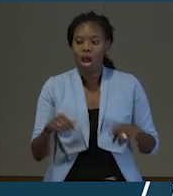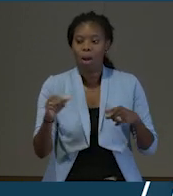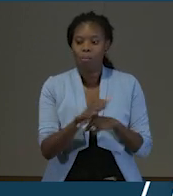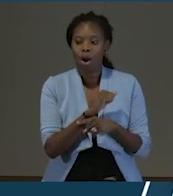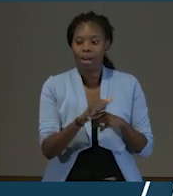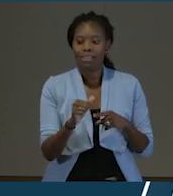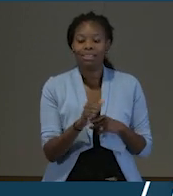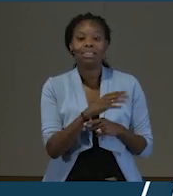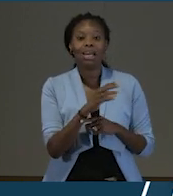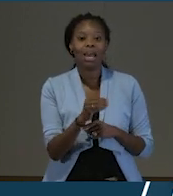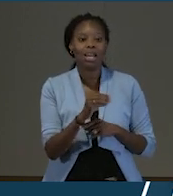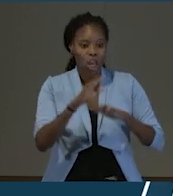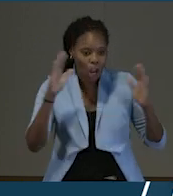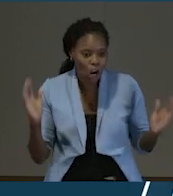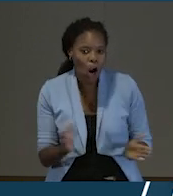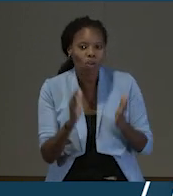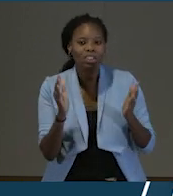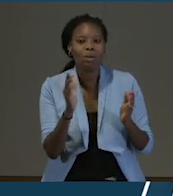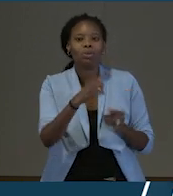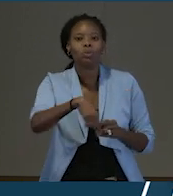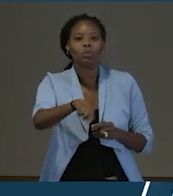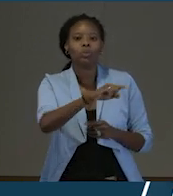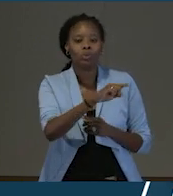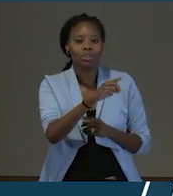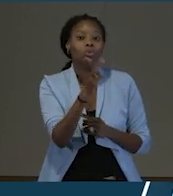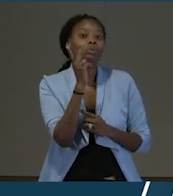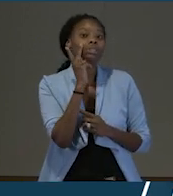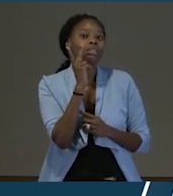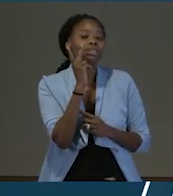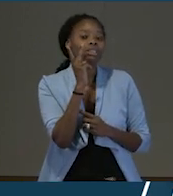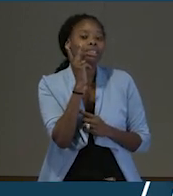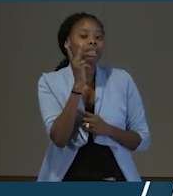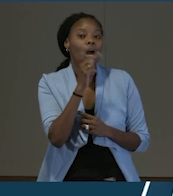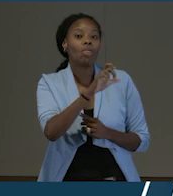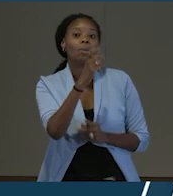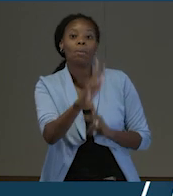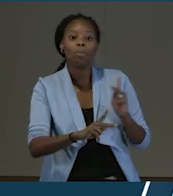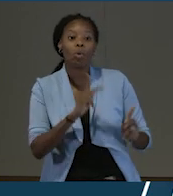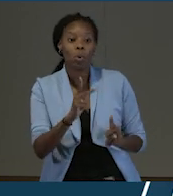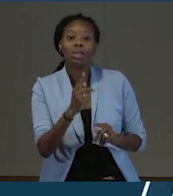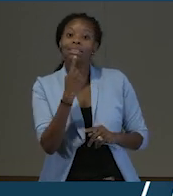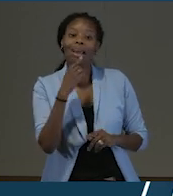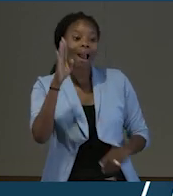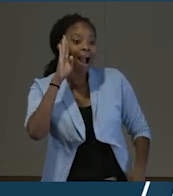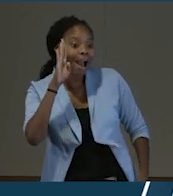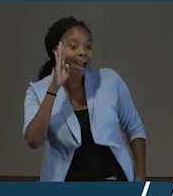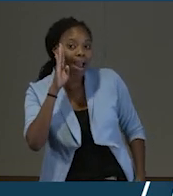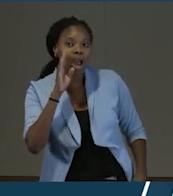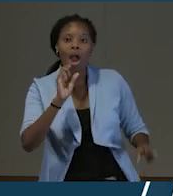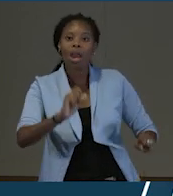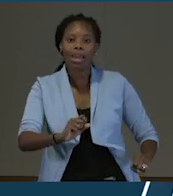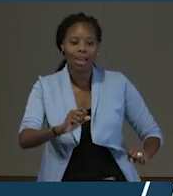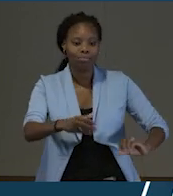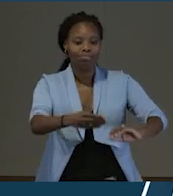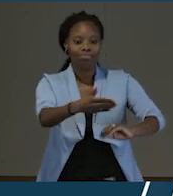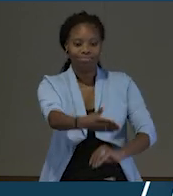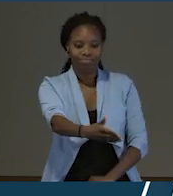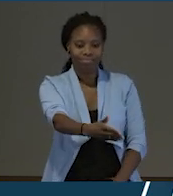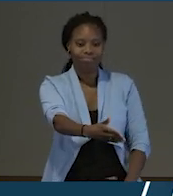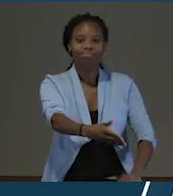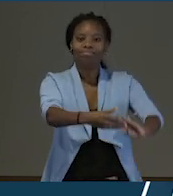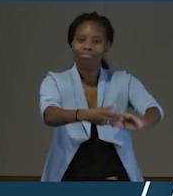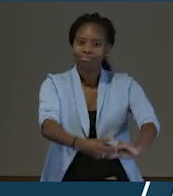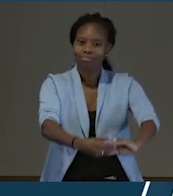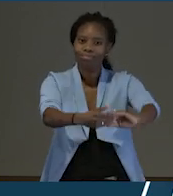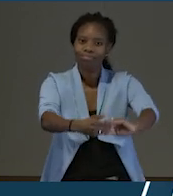introductions. Whether you're playing one-on-one or if there's other children involved, encourage them to introduce themselves. Shake hands, greet one another, help them understand